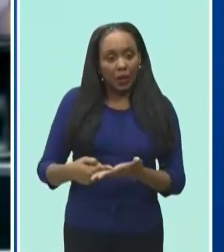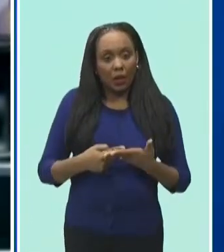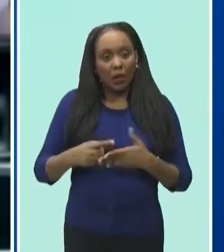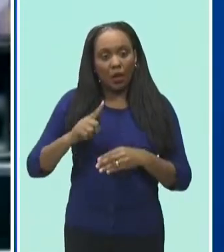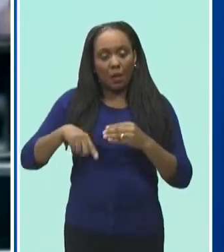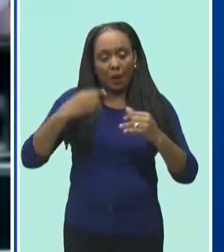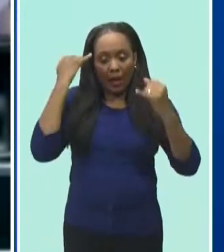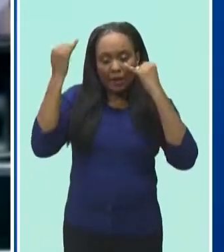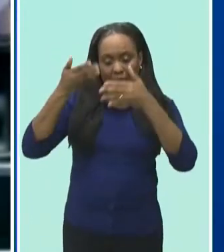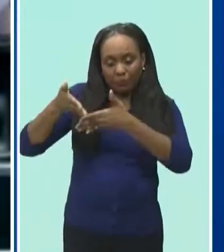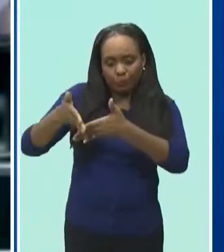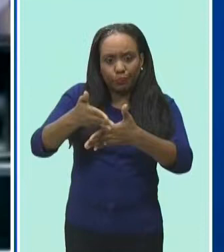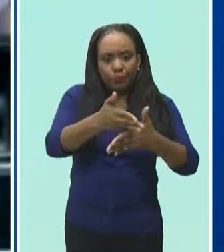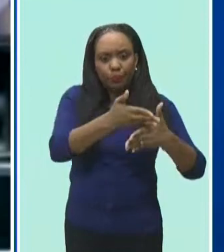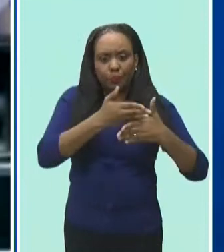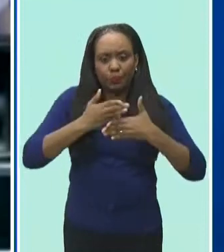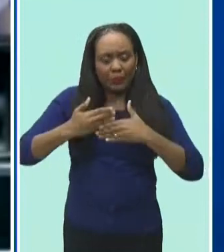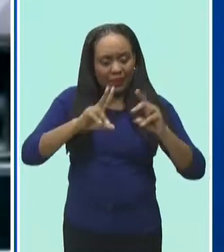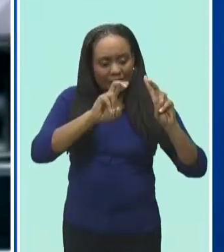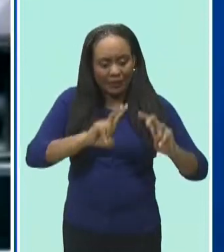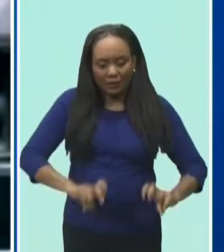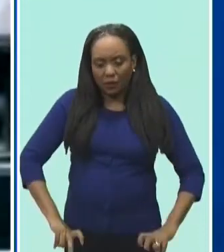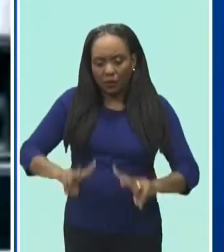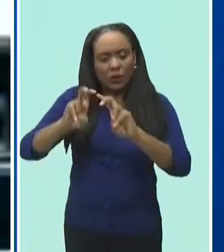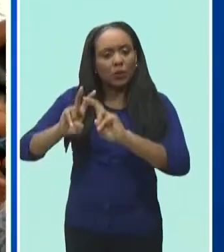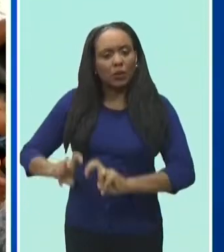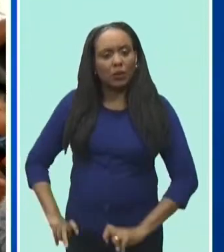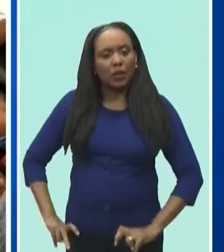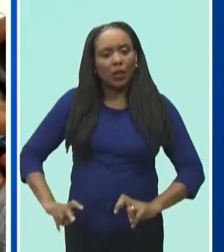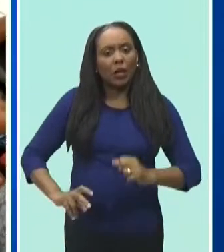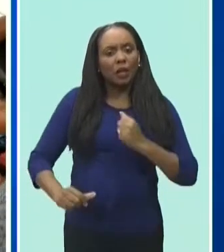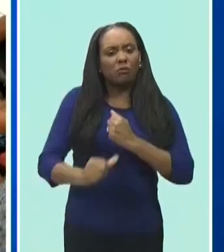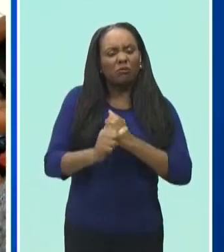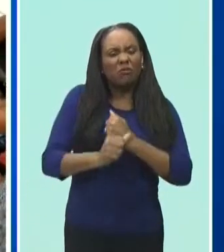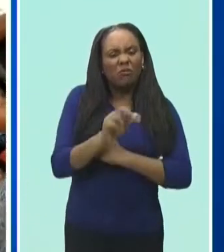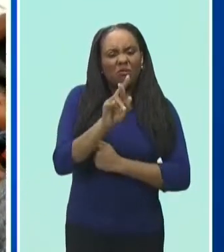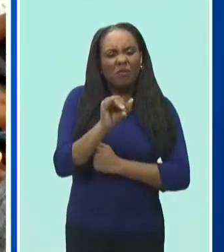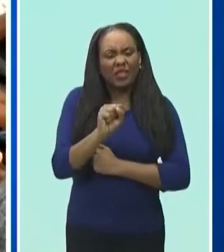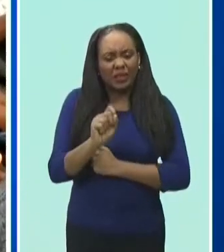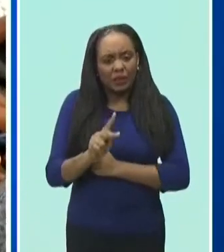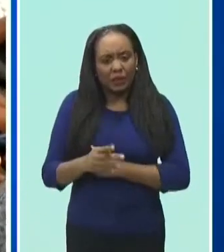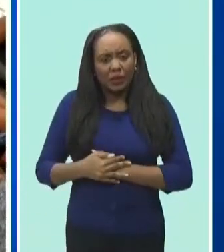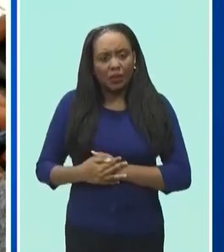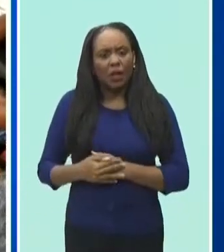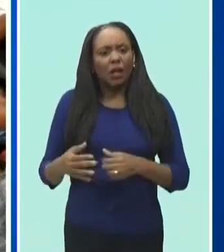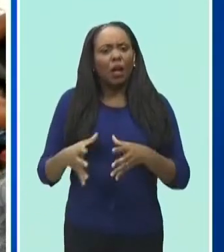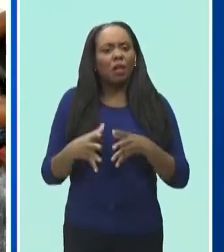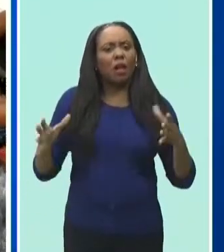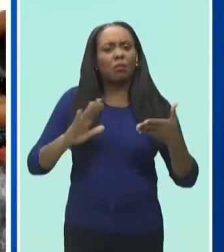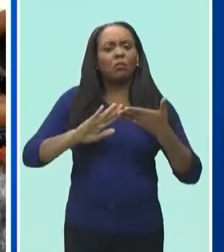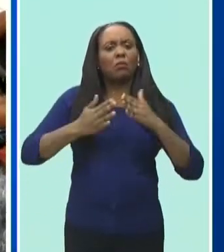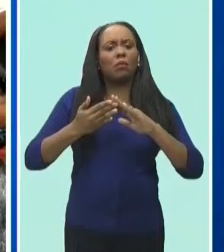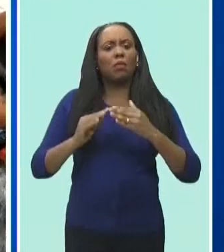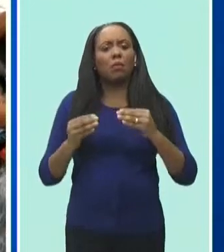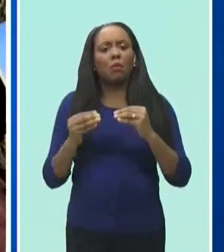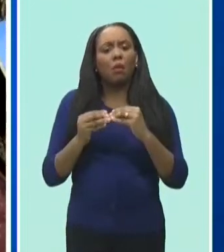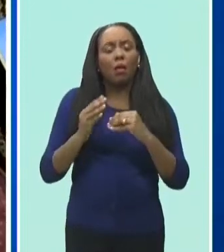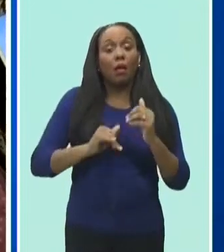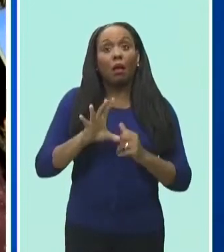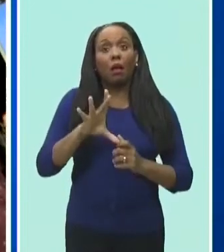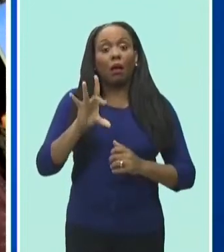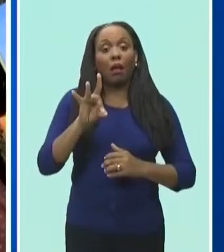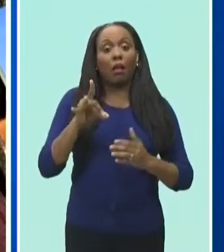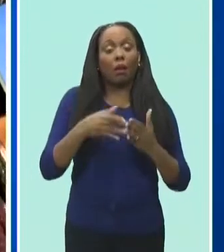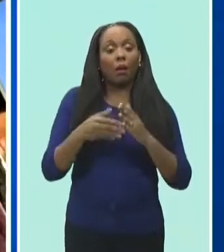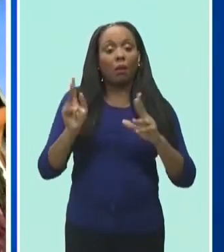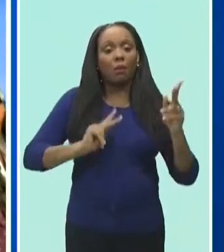in identifying and assessing disaster risk. Essentially, it's a global and open community of more than 8,000 experts